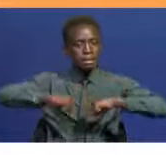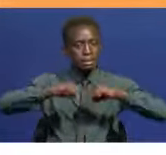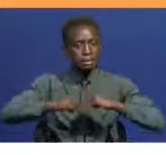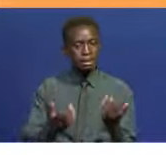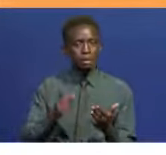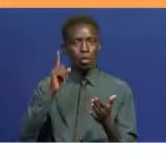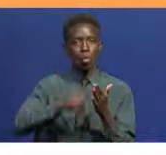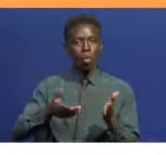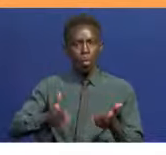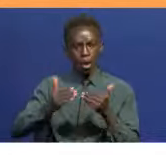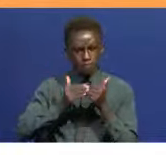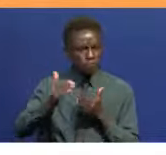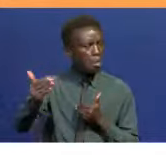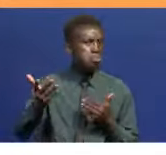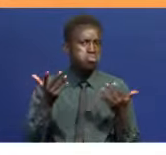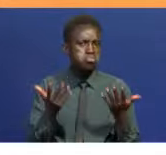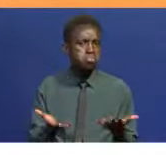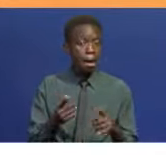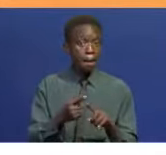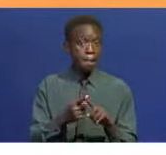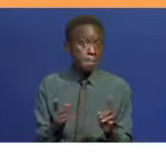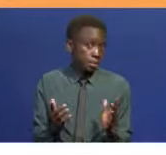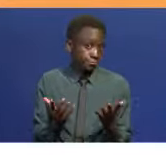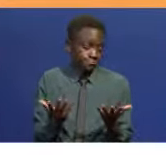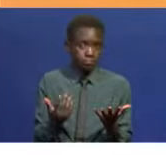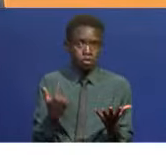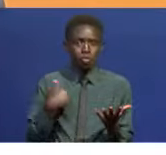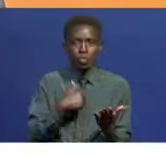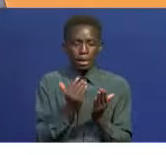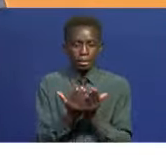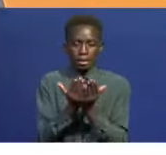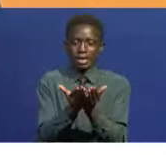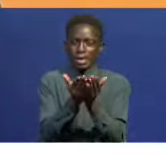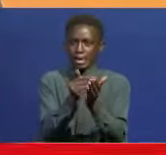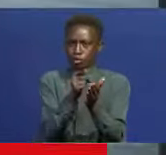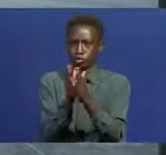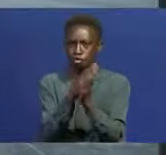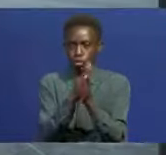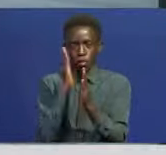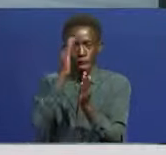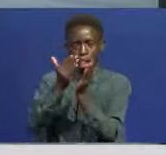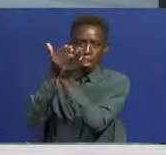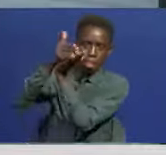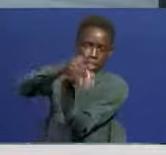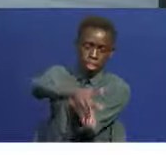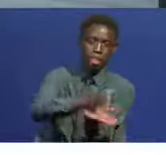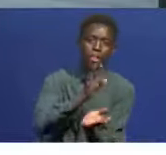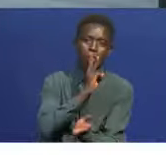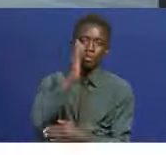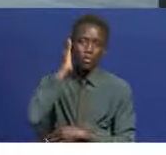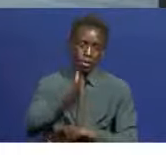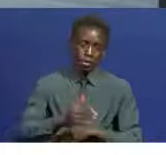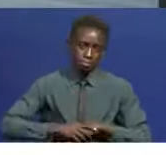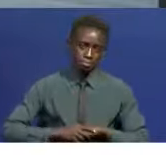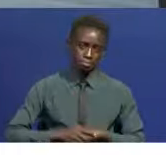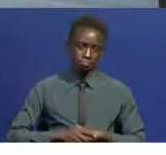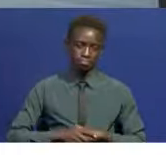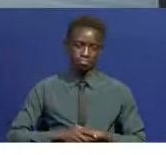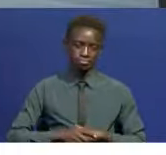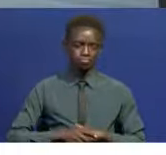way forward. Otherwise, we are going to sink the ship. Still on the reforms, Chris. Yes, please. I'm looking at